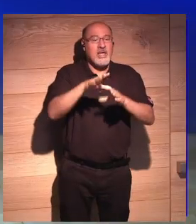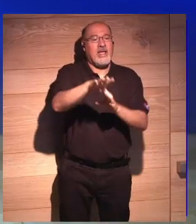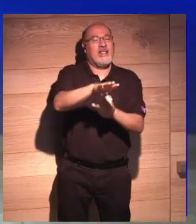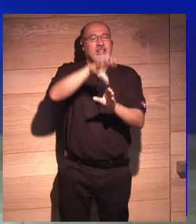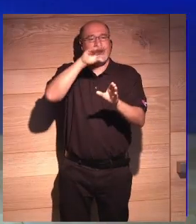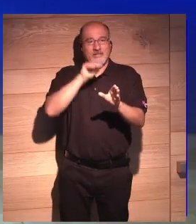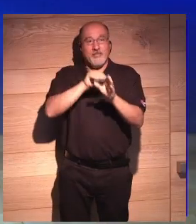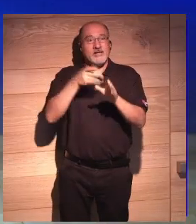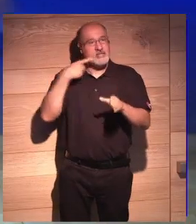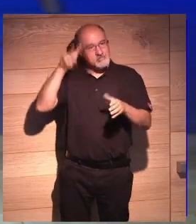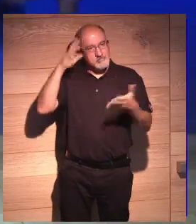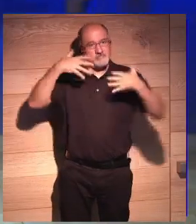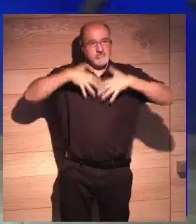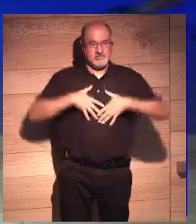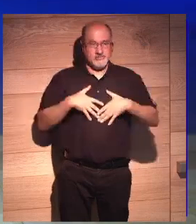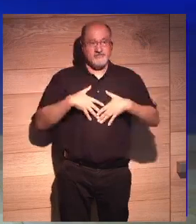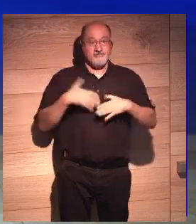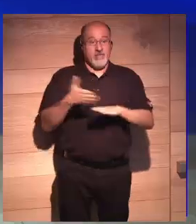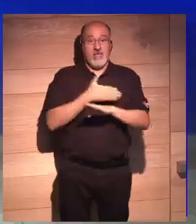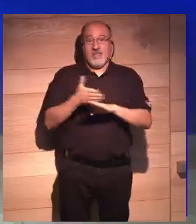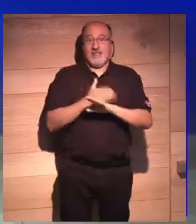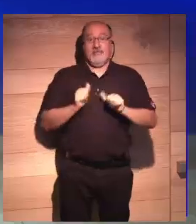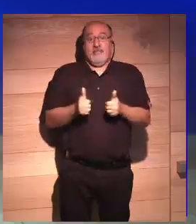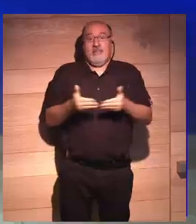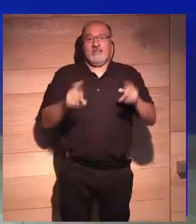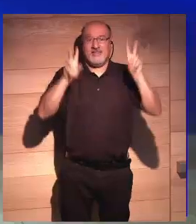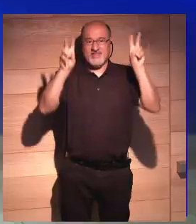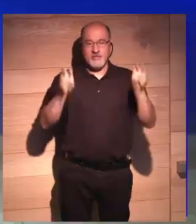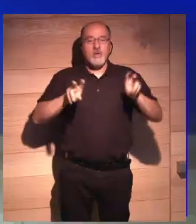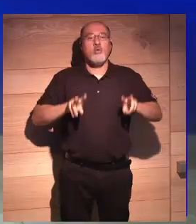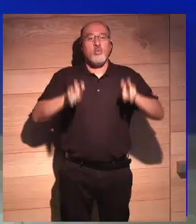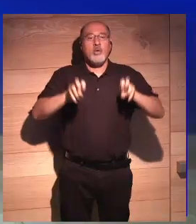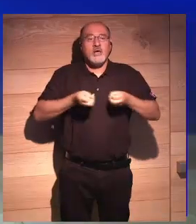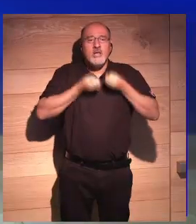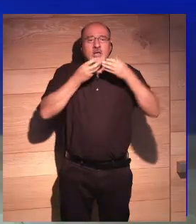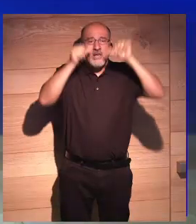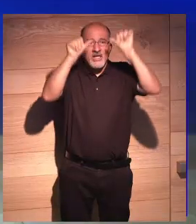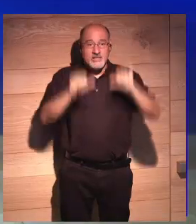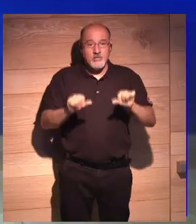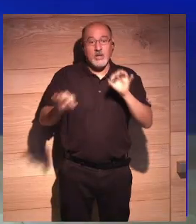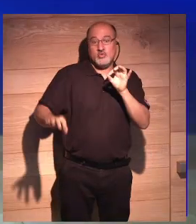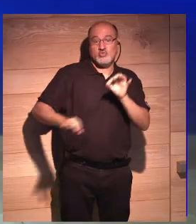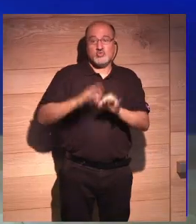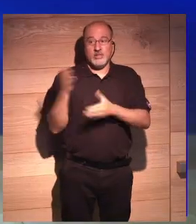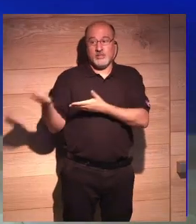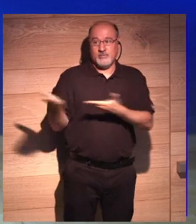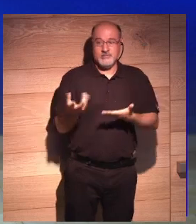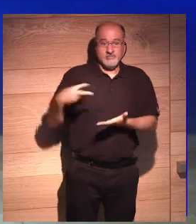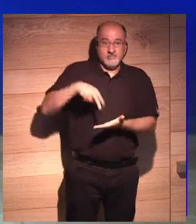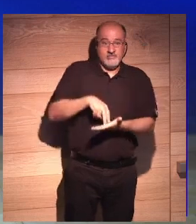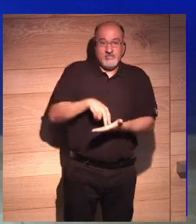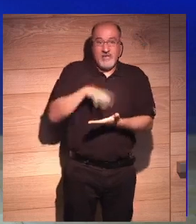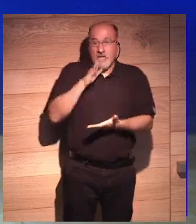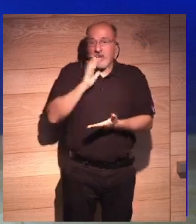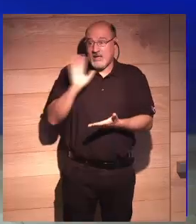to us by these new ways of understanding and experience things. Before we start with today's topic,